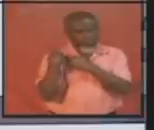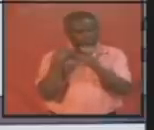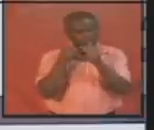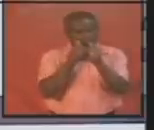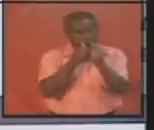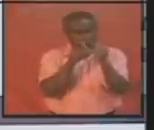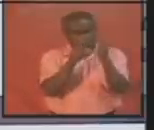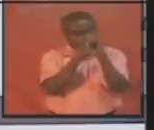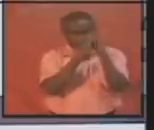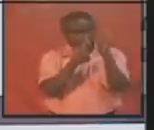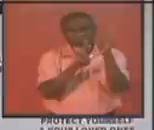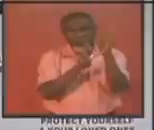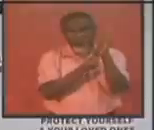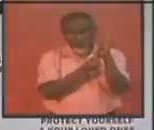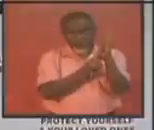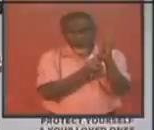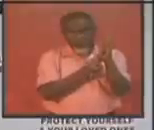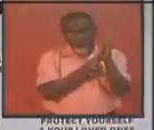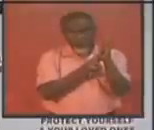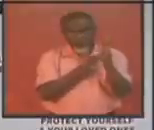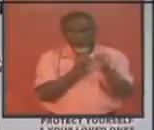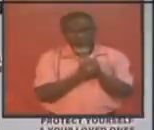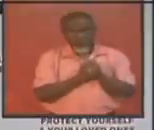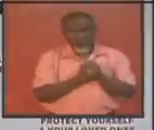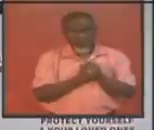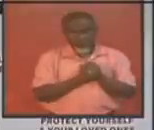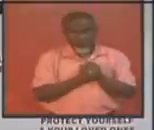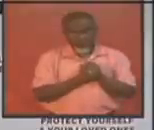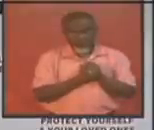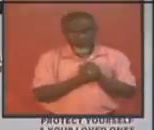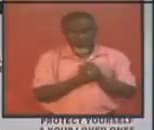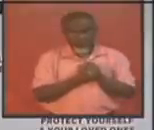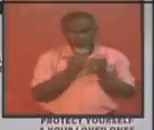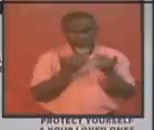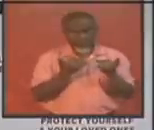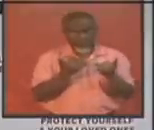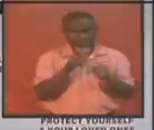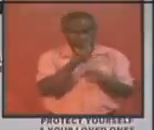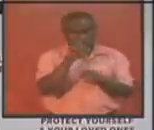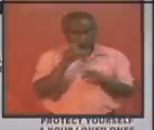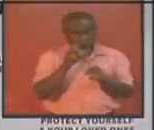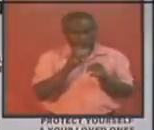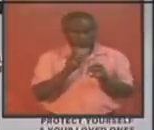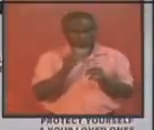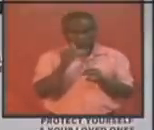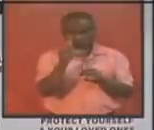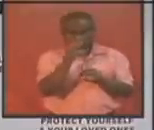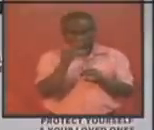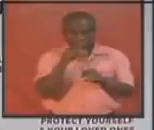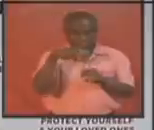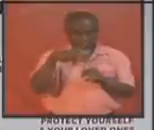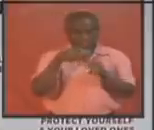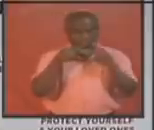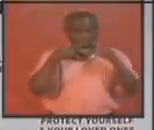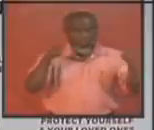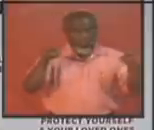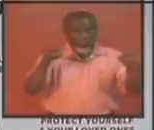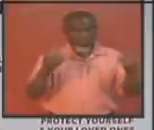clarify. Thank you, Dr. Hines. A follow-up question now from AZP News, please.